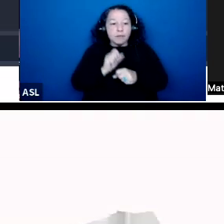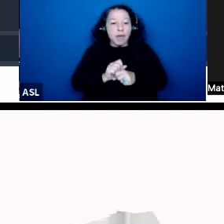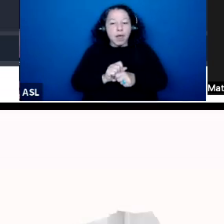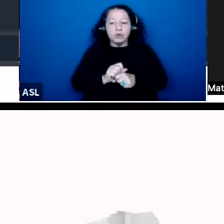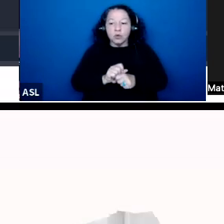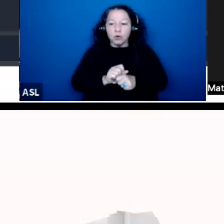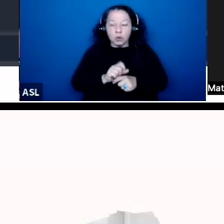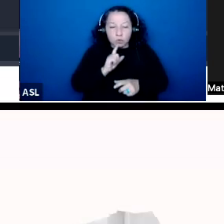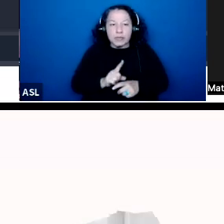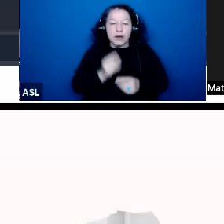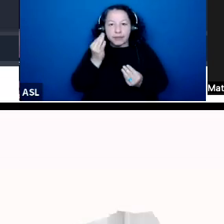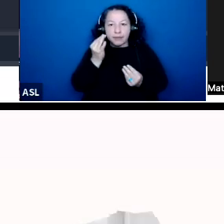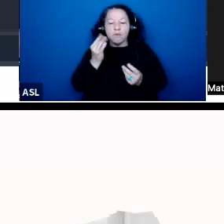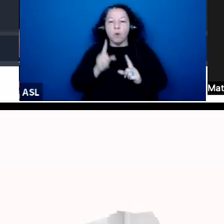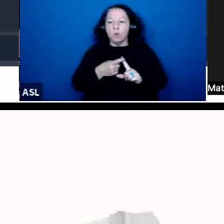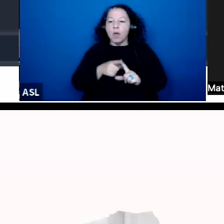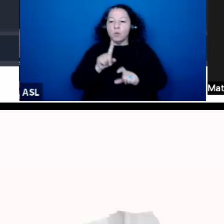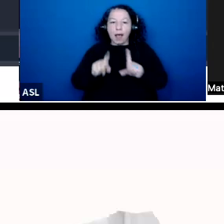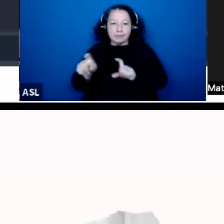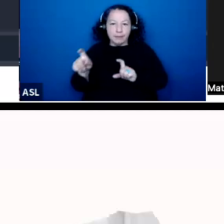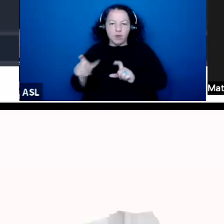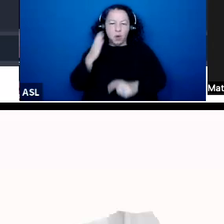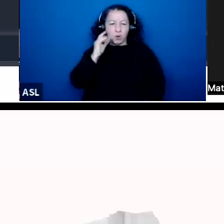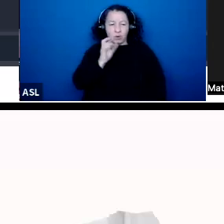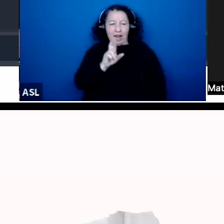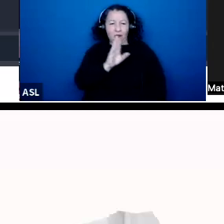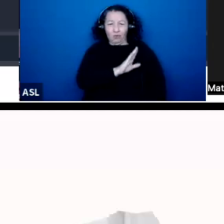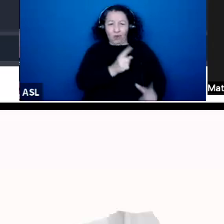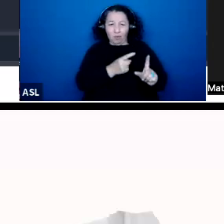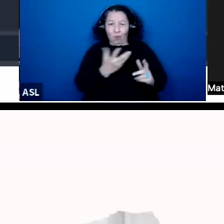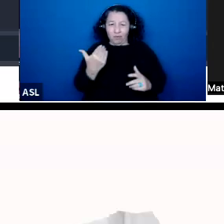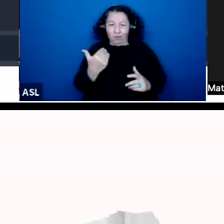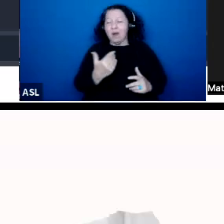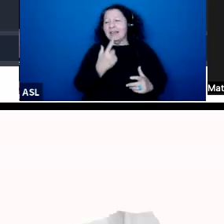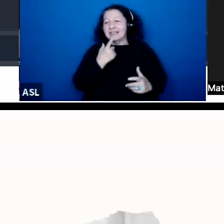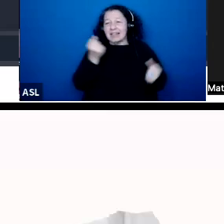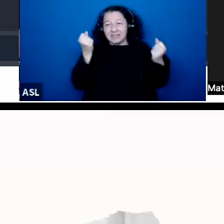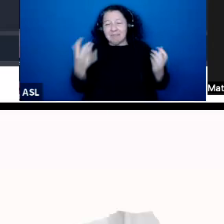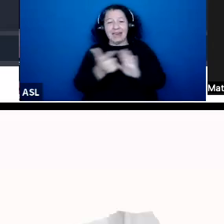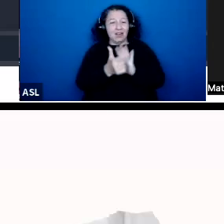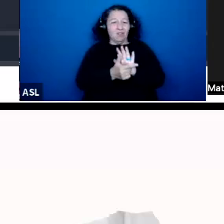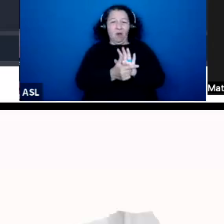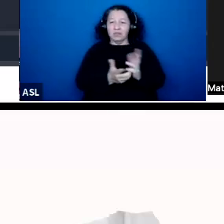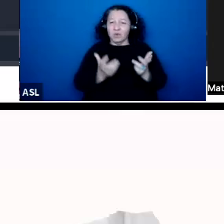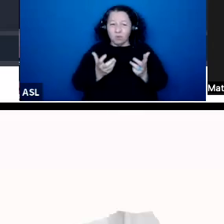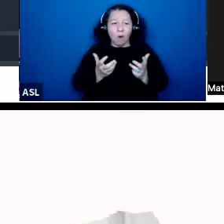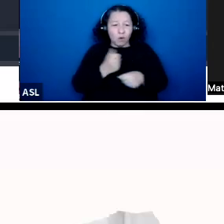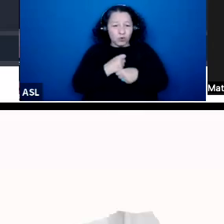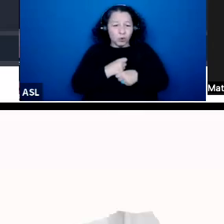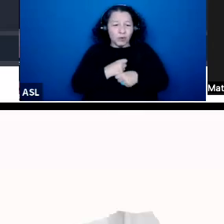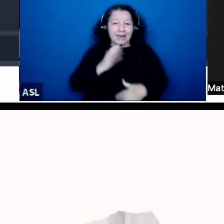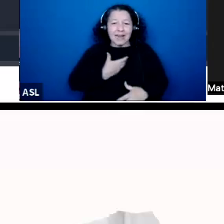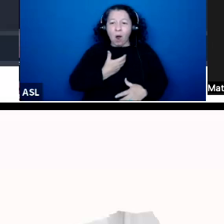really thoughtful about when we're asking people questions. We know, to Taylor's point earlier, that there are so many laws that are seeking